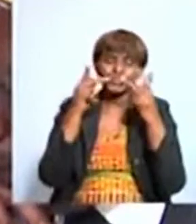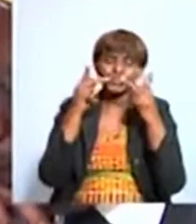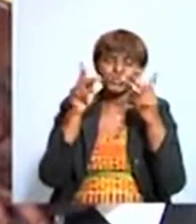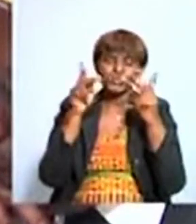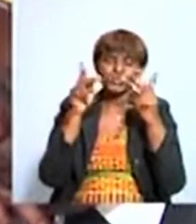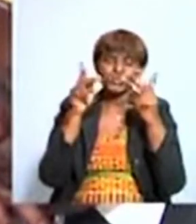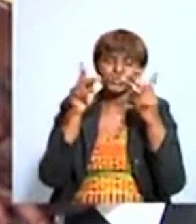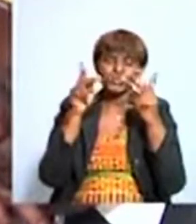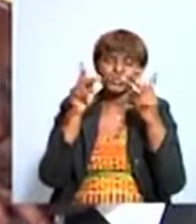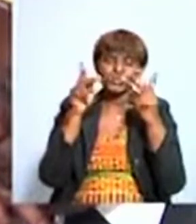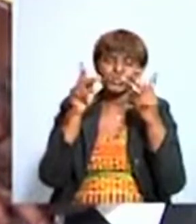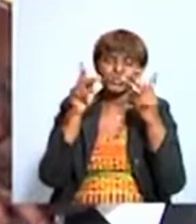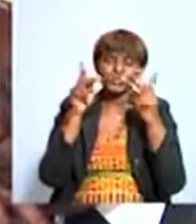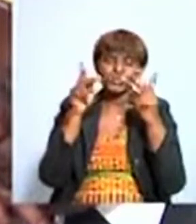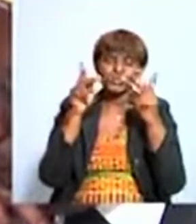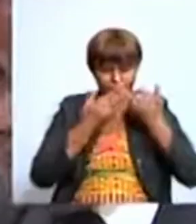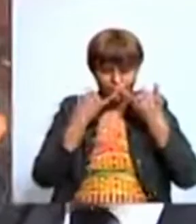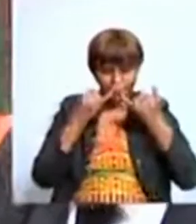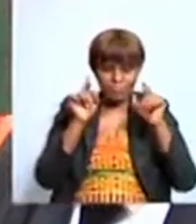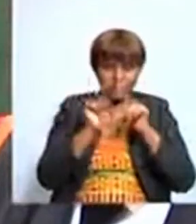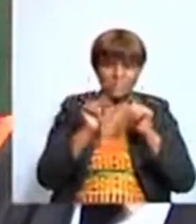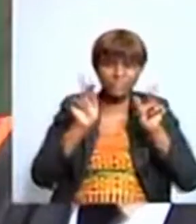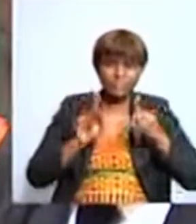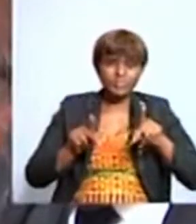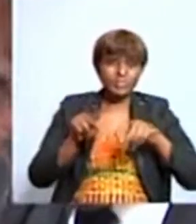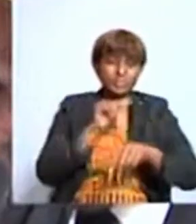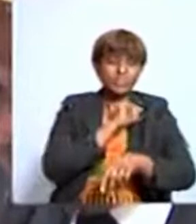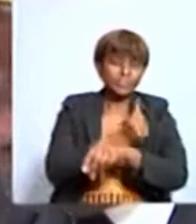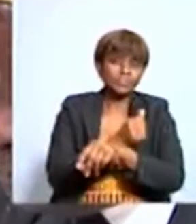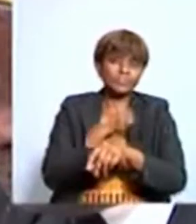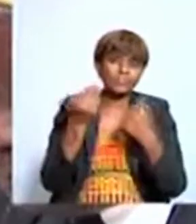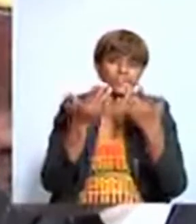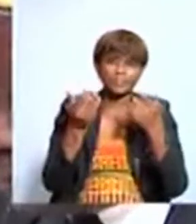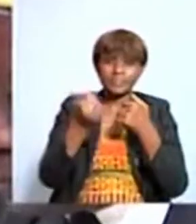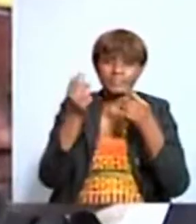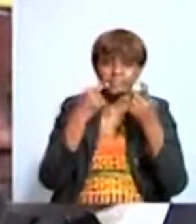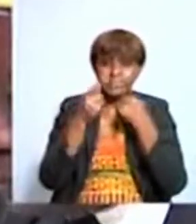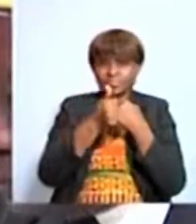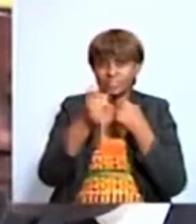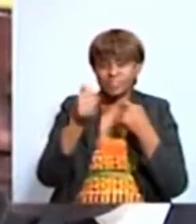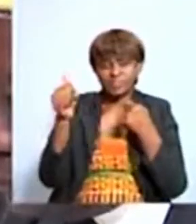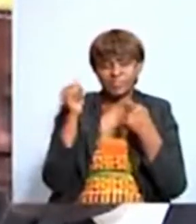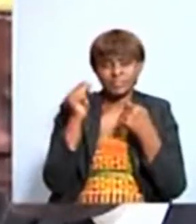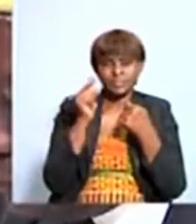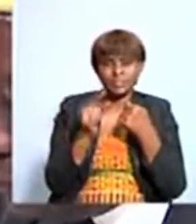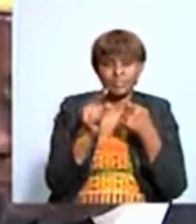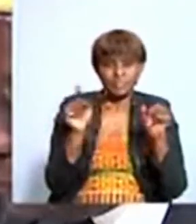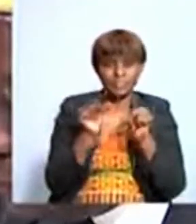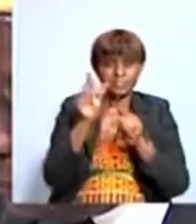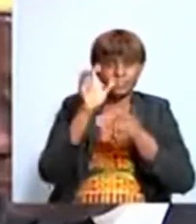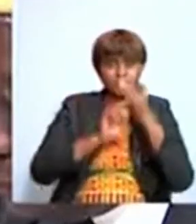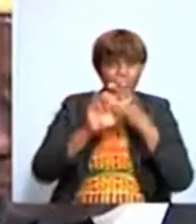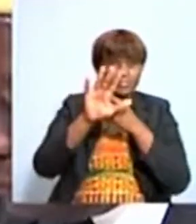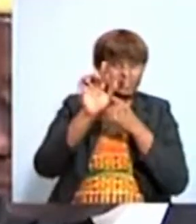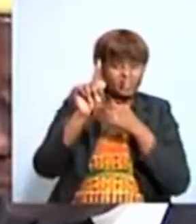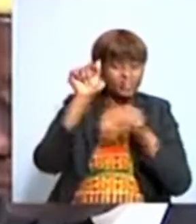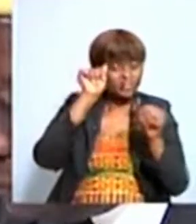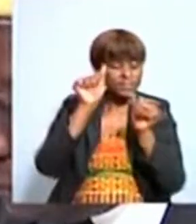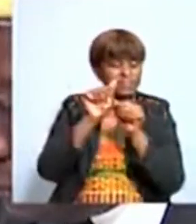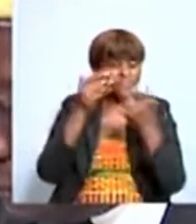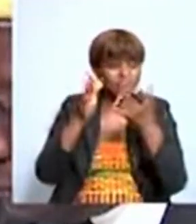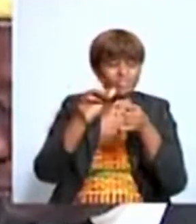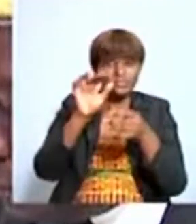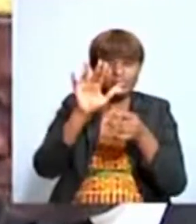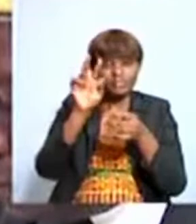or disclosure of information to unauthorized persons. Any debate, any objection, clause 51 is agreed to.